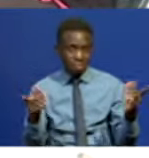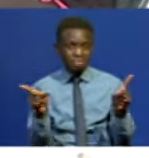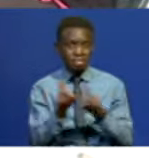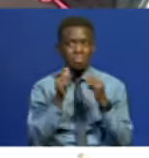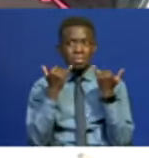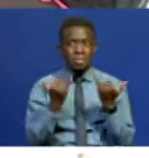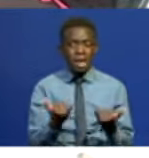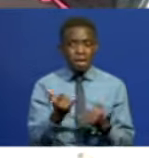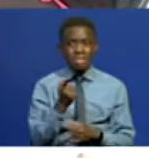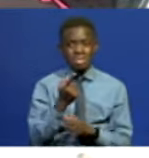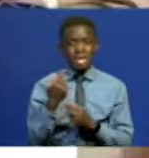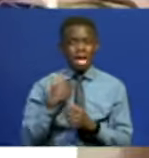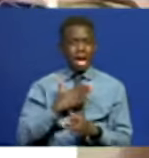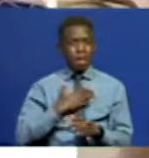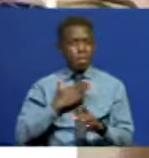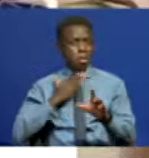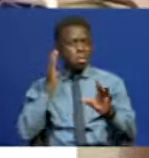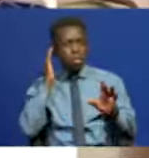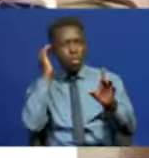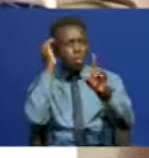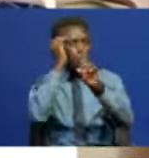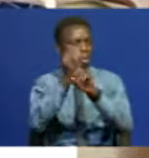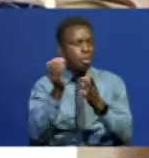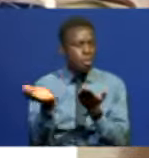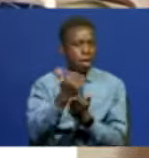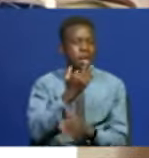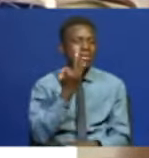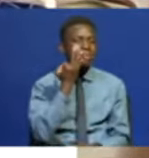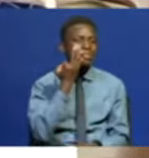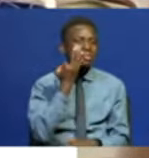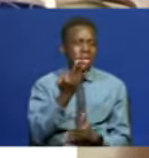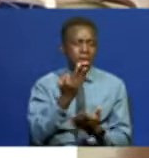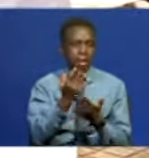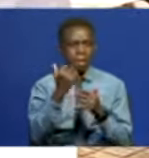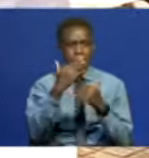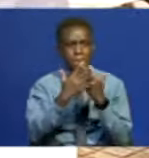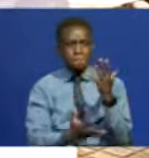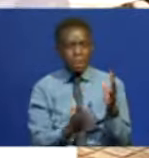our goal is to collect at least 300 pints of blood to our brand shop located.